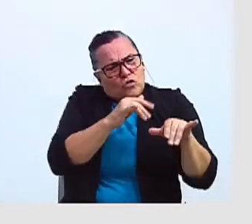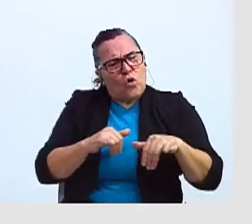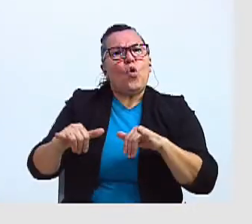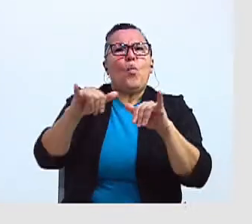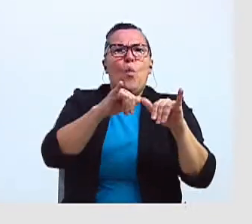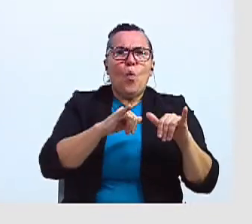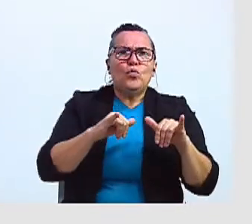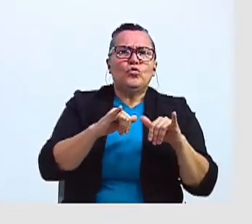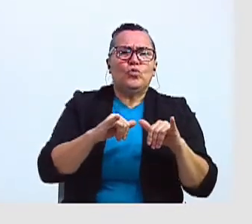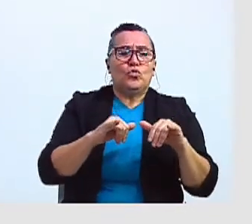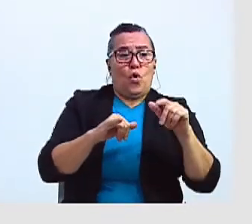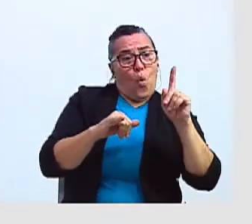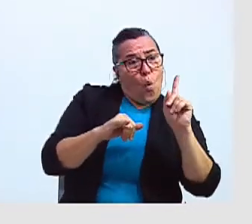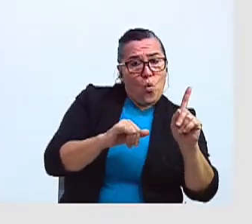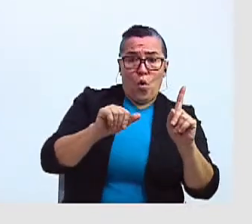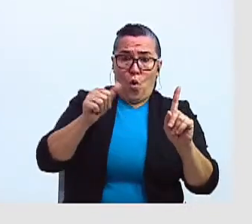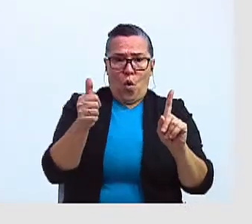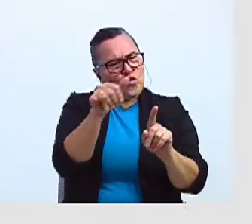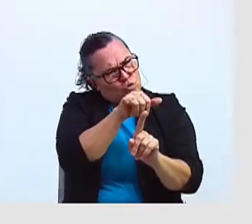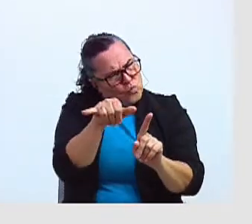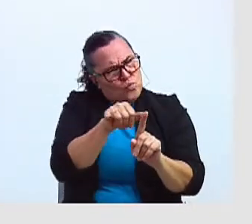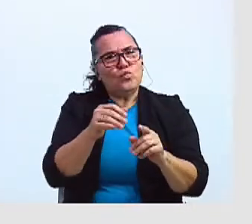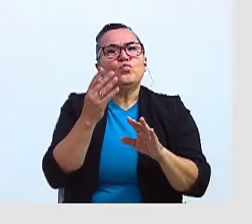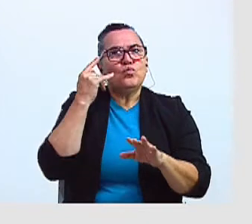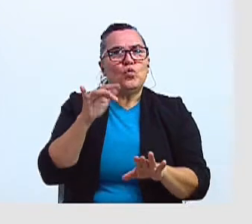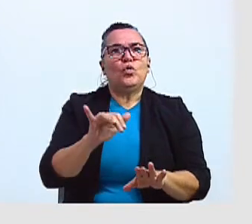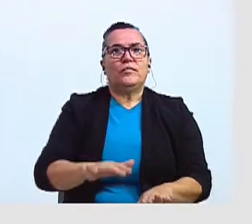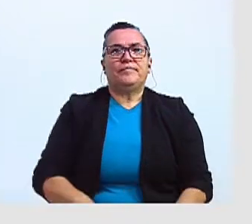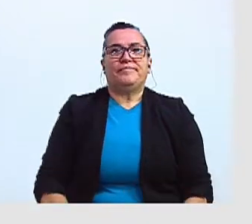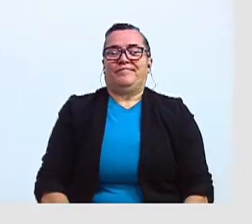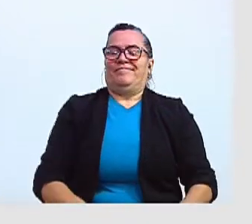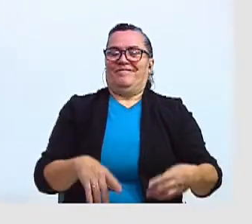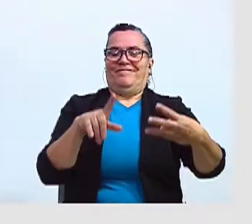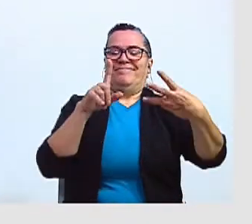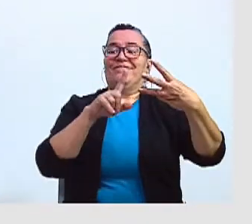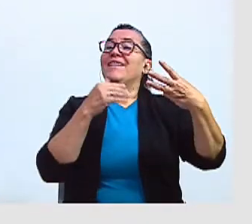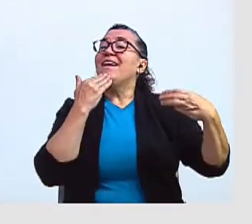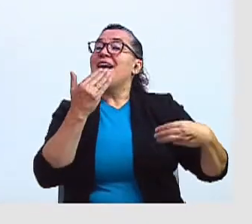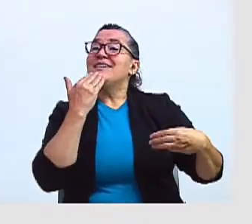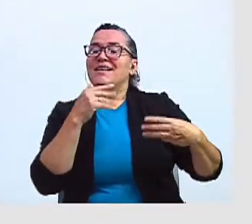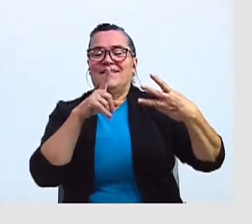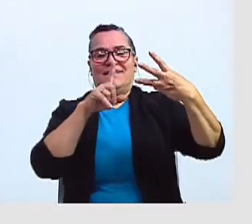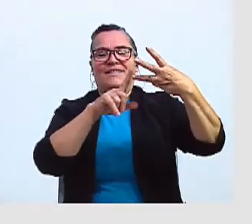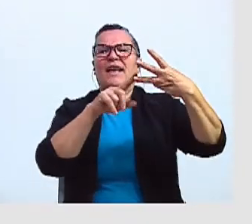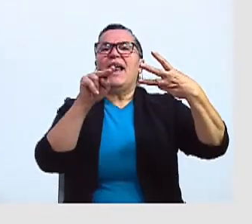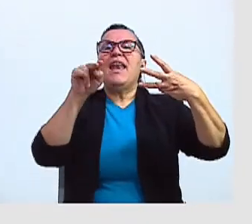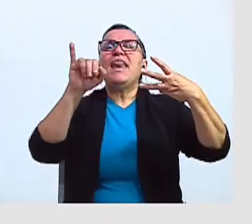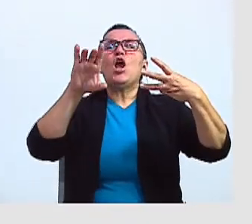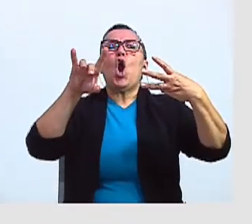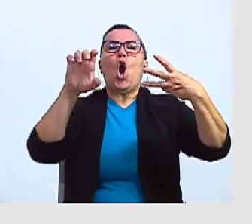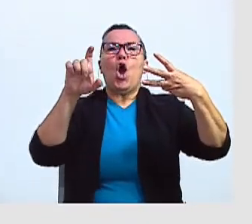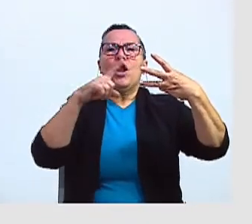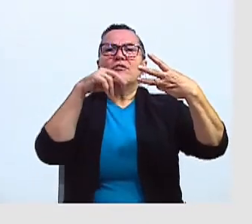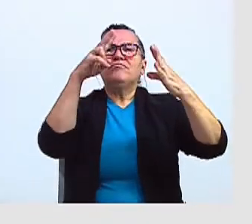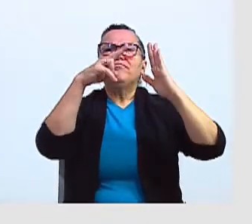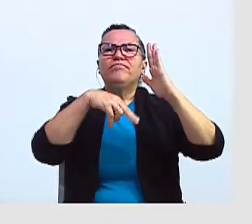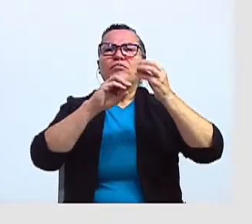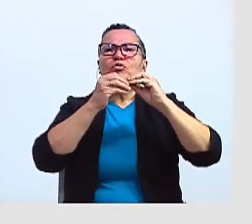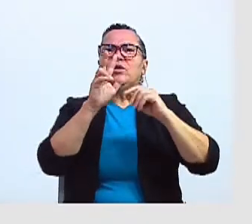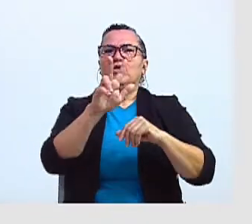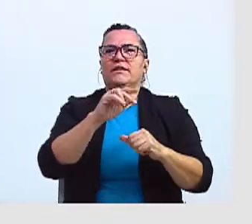common with each other. Okay, thank you. Nicole, please read number